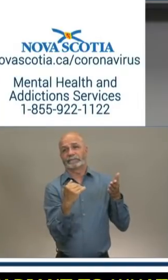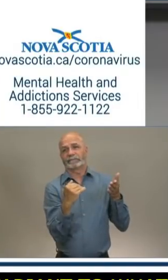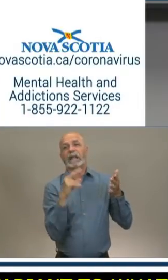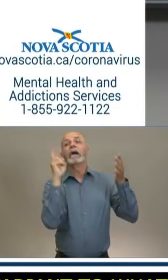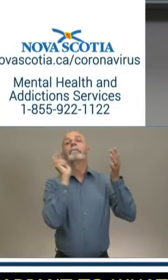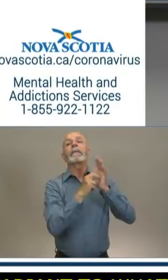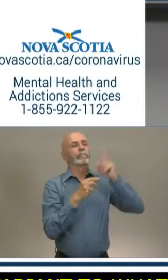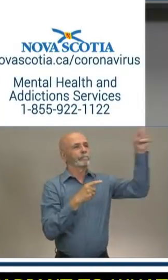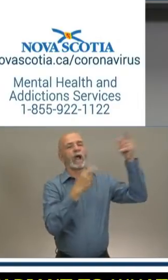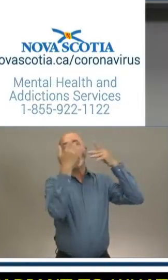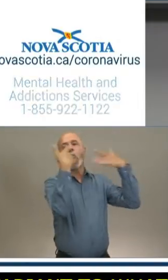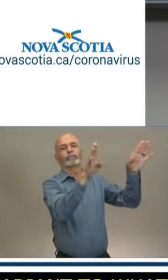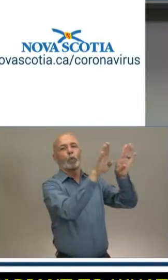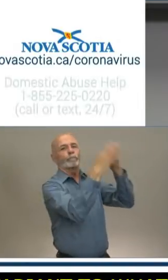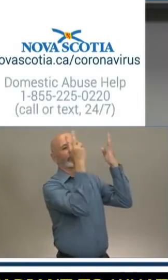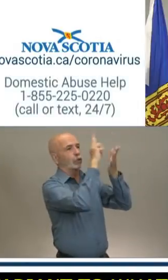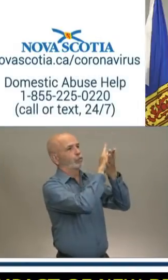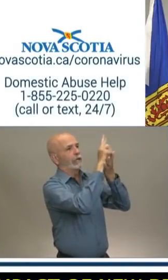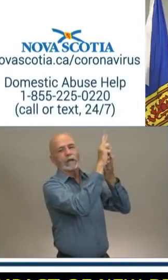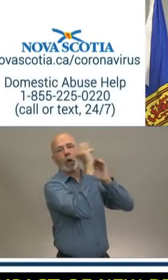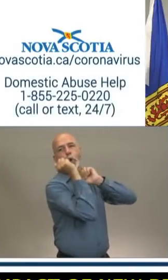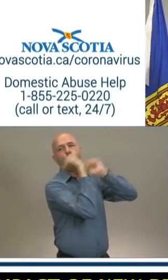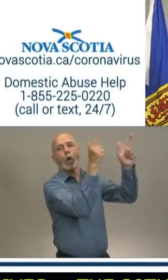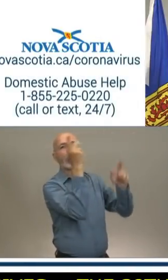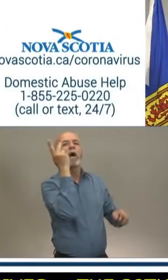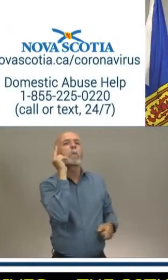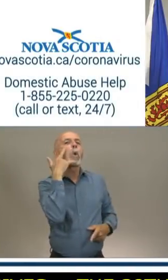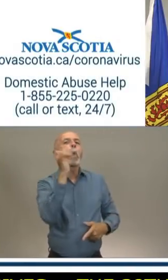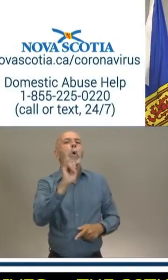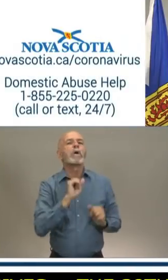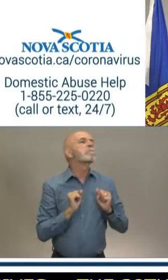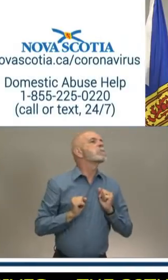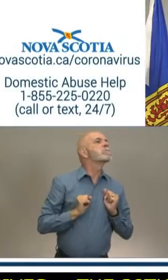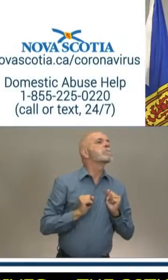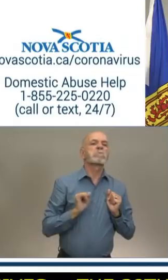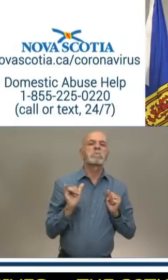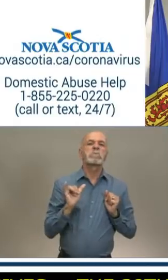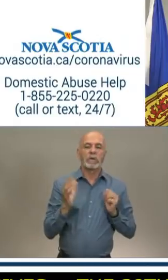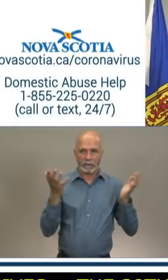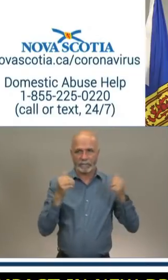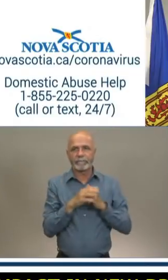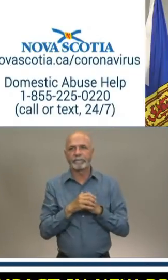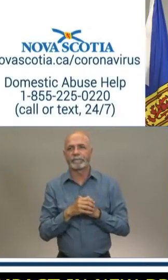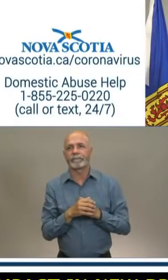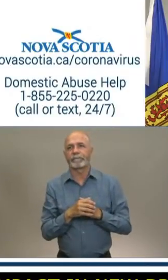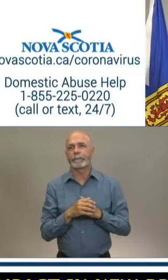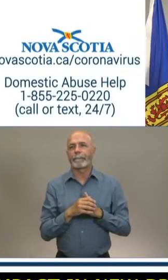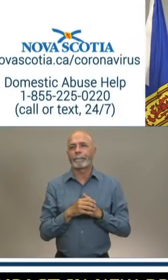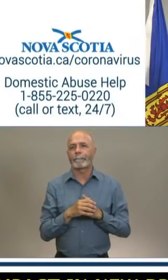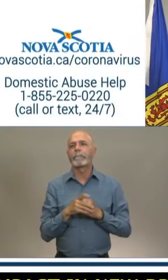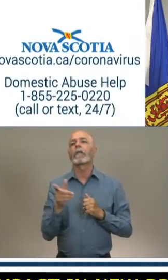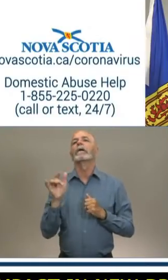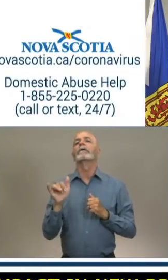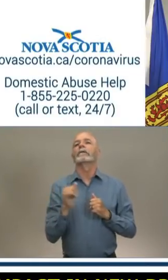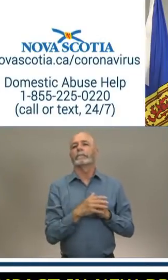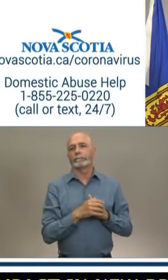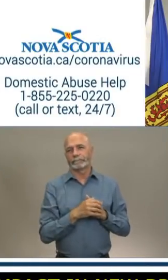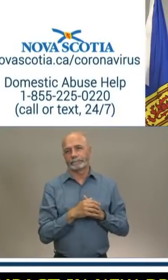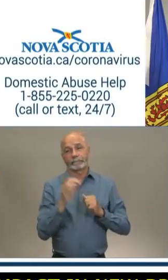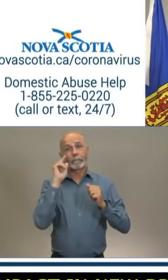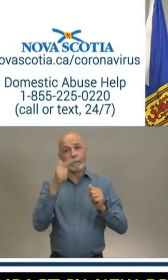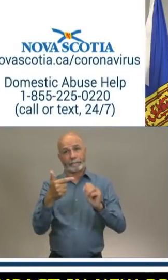in New Brunswick. Go ahead, Tim. Okay. The take-up on second dose has been